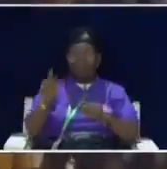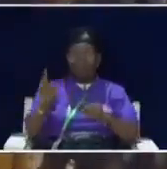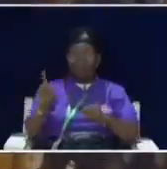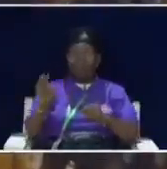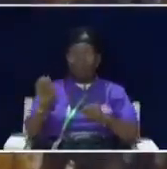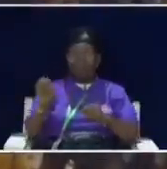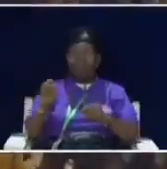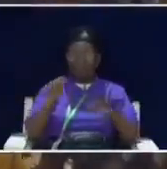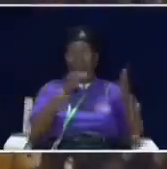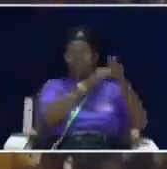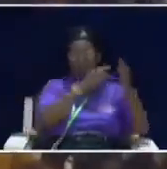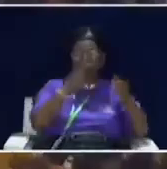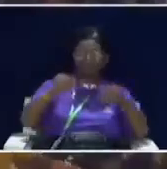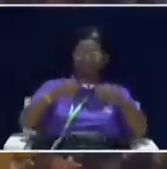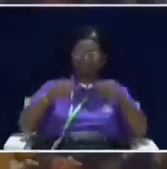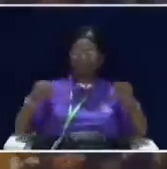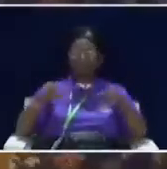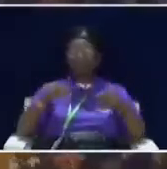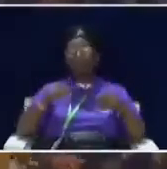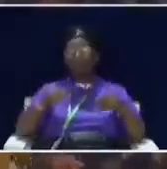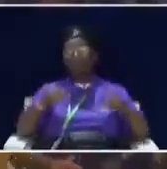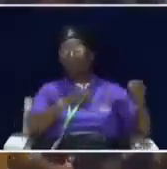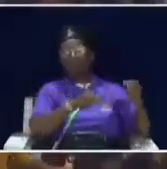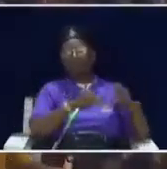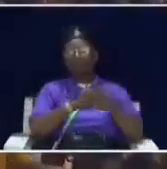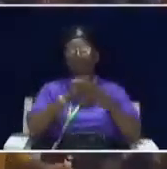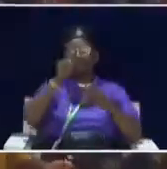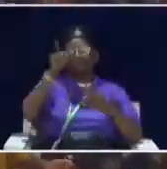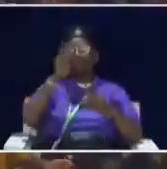Prove that you are the Lord of hosts one more time.